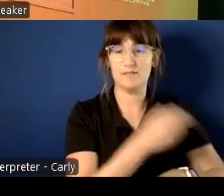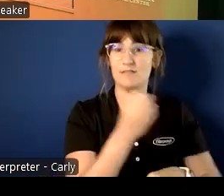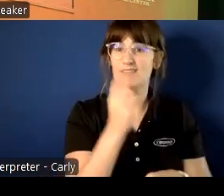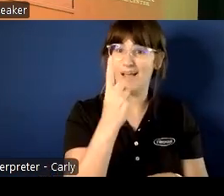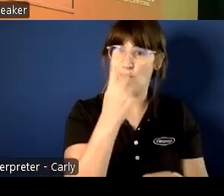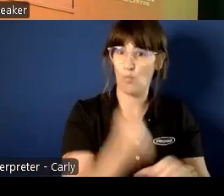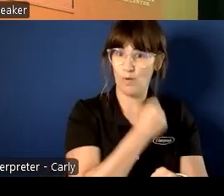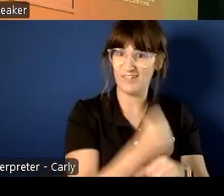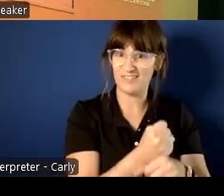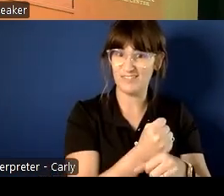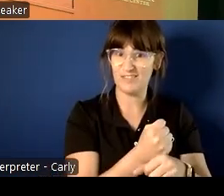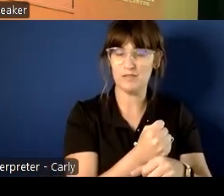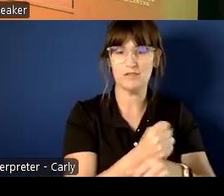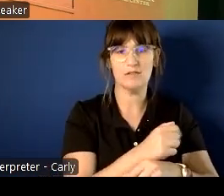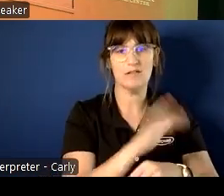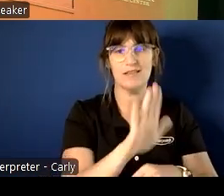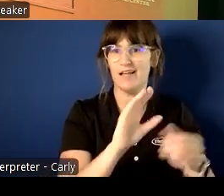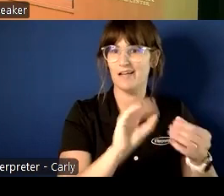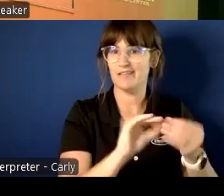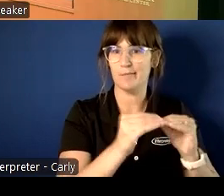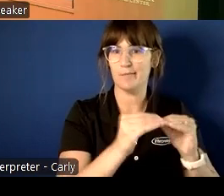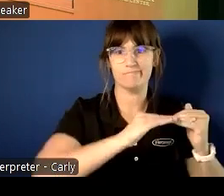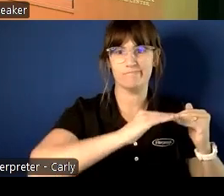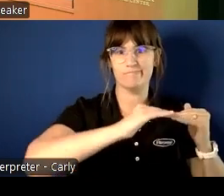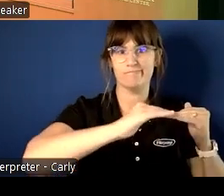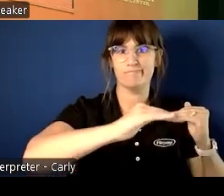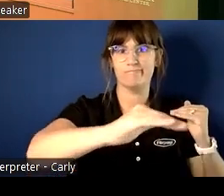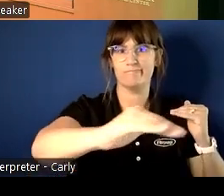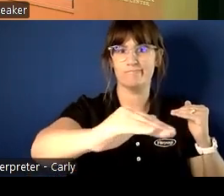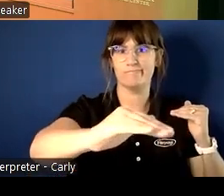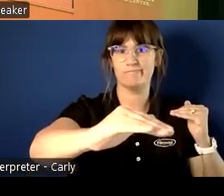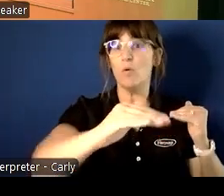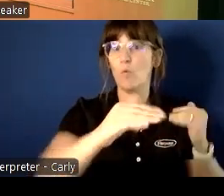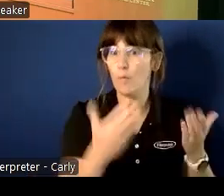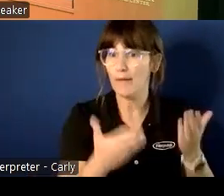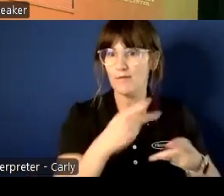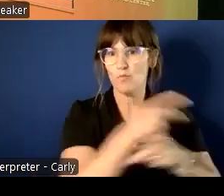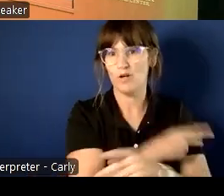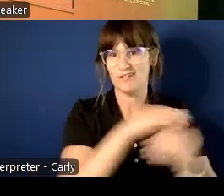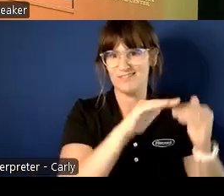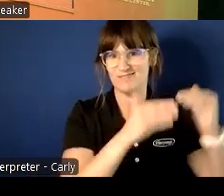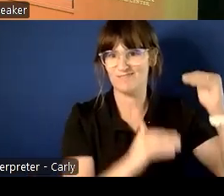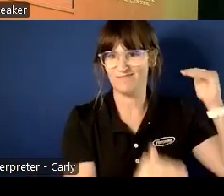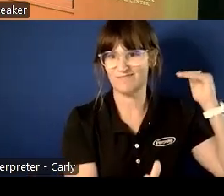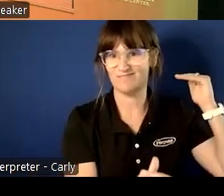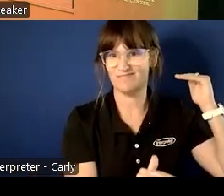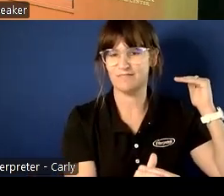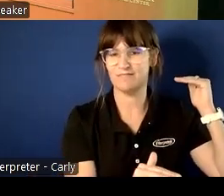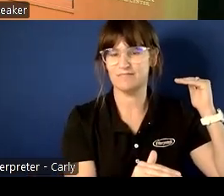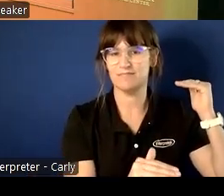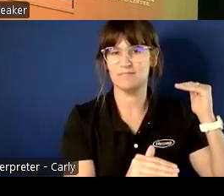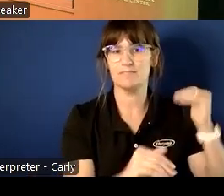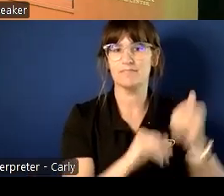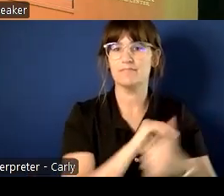period, their PHQ-9 scored either remained unchanged or worsened. There's a